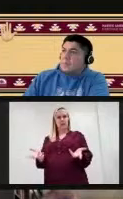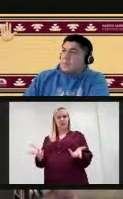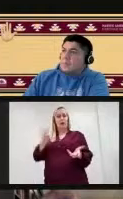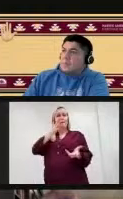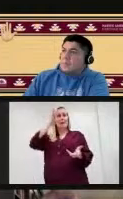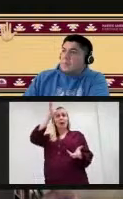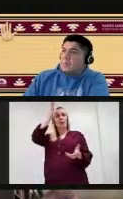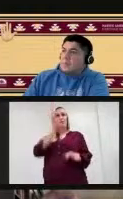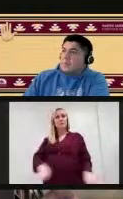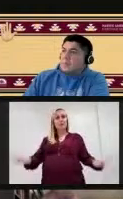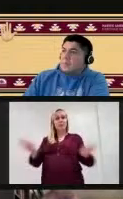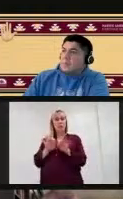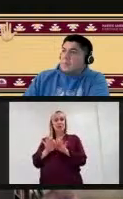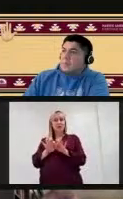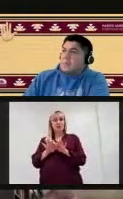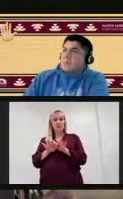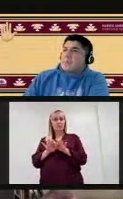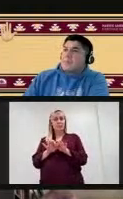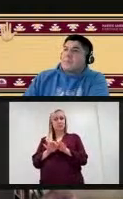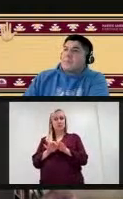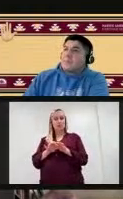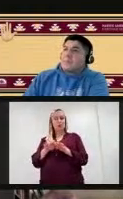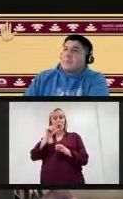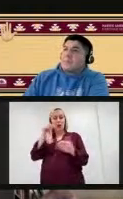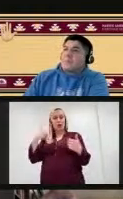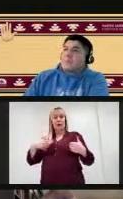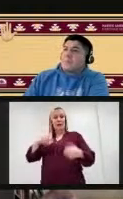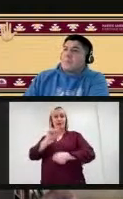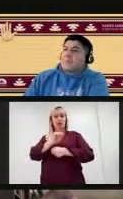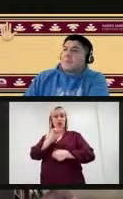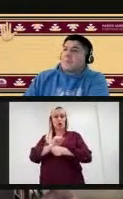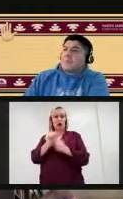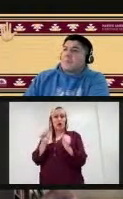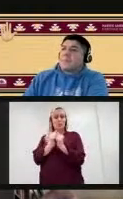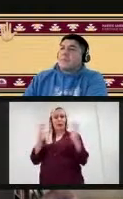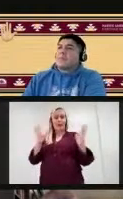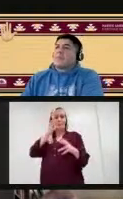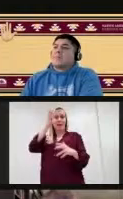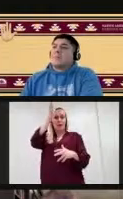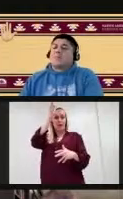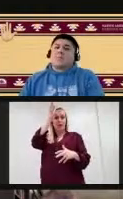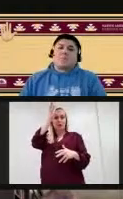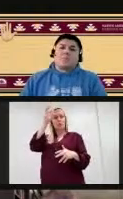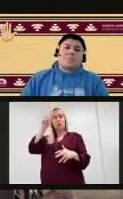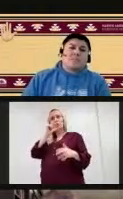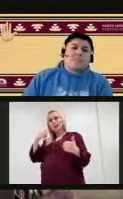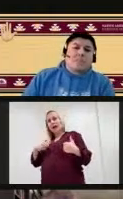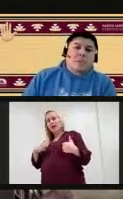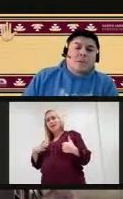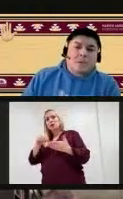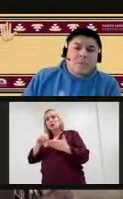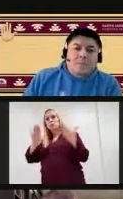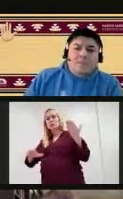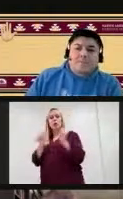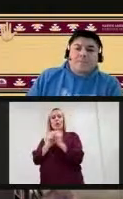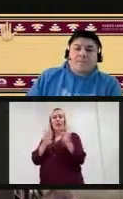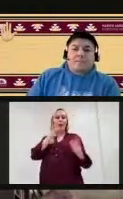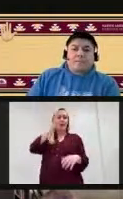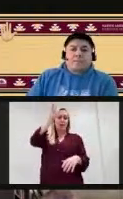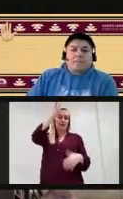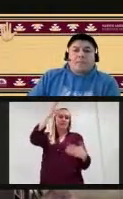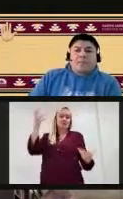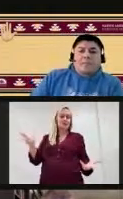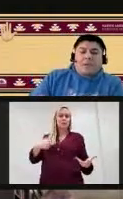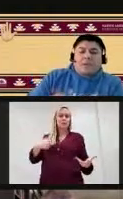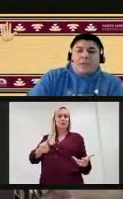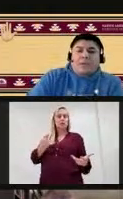parents are important. We don't have a job without parents, because we wouldn't have students without parents. So I understand